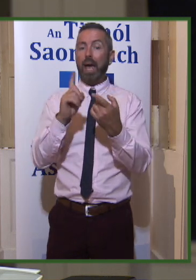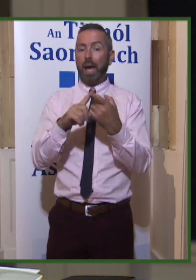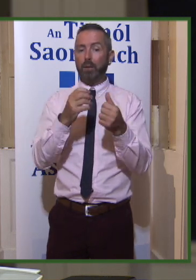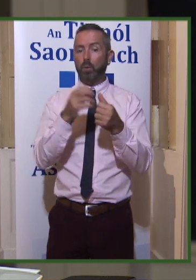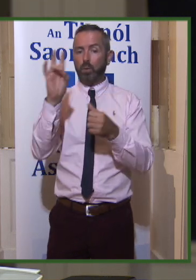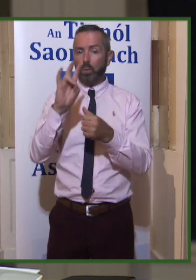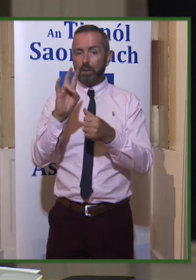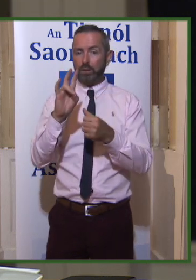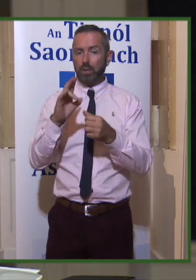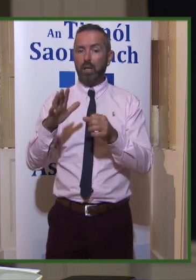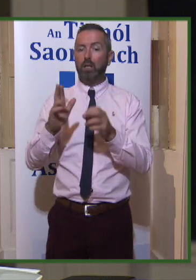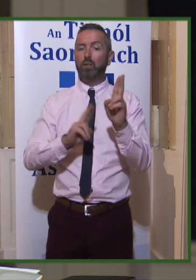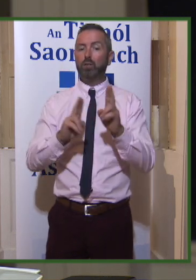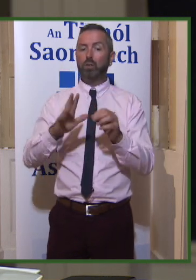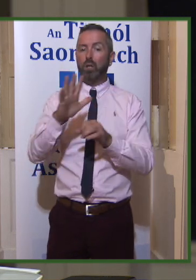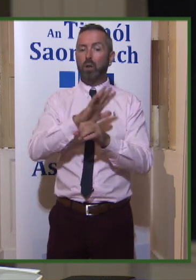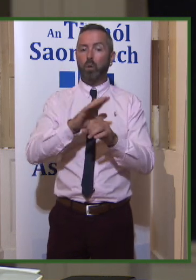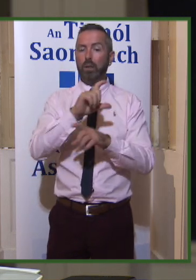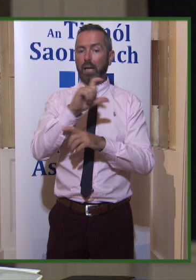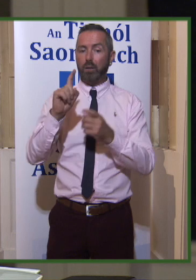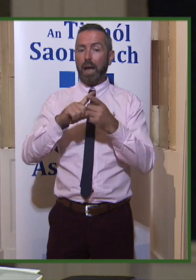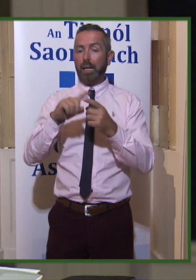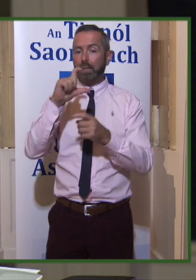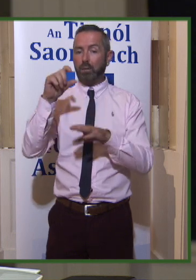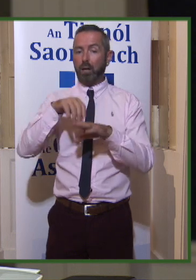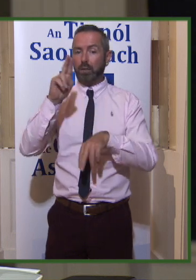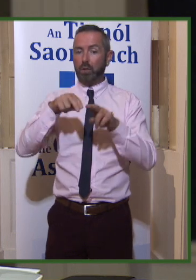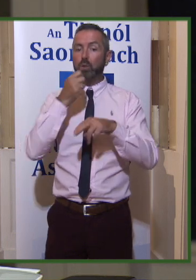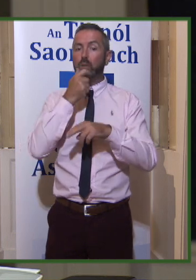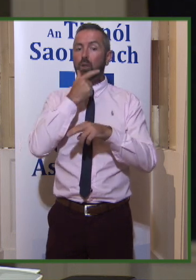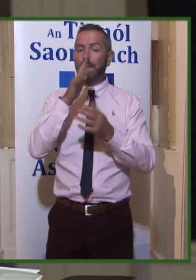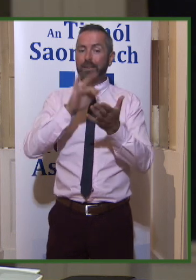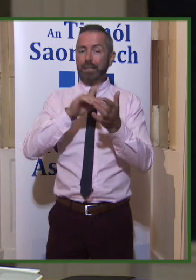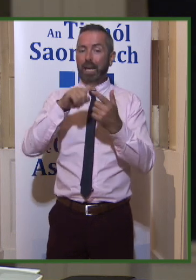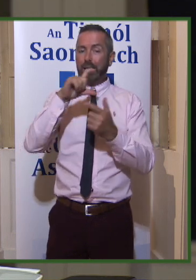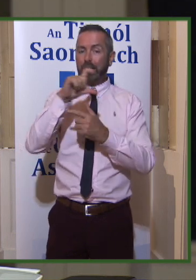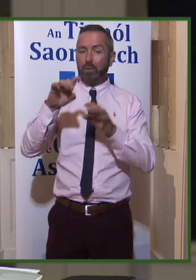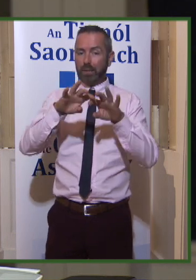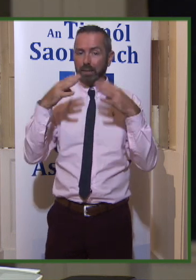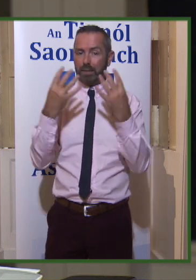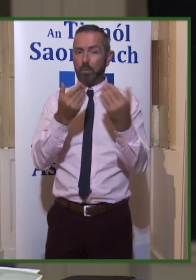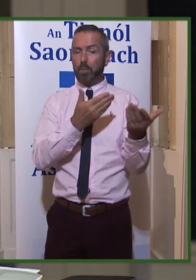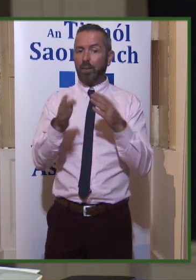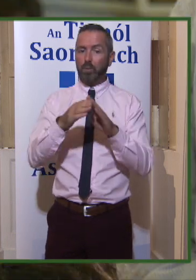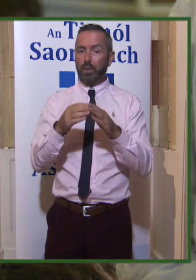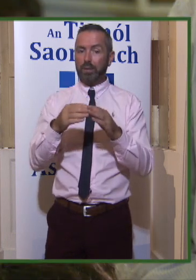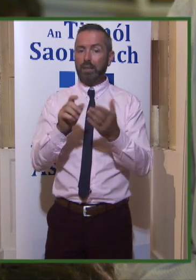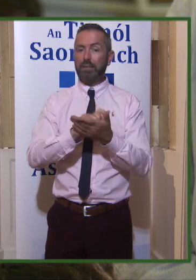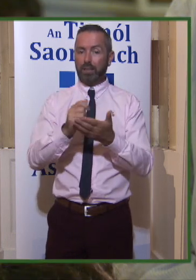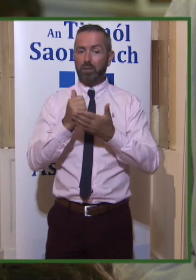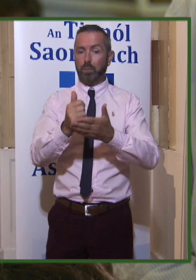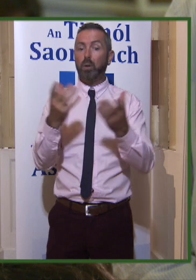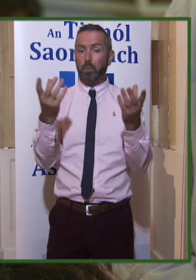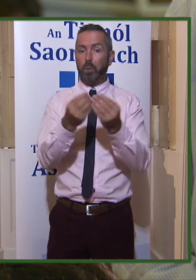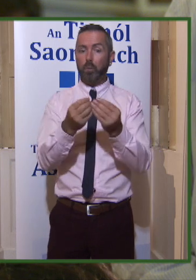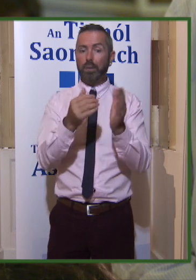question, should local councillors and councillors on the new Dublin City and County Assembly be provided with secretarial support? Yes. Is that correct? Yeah,